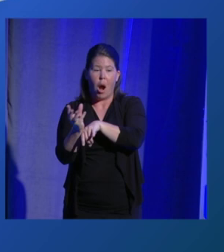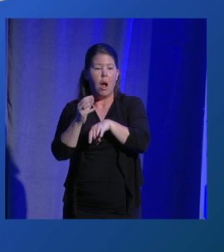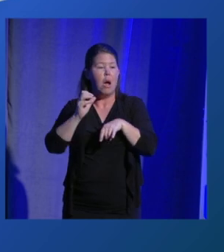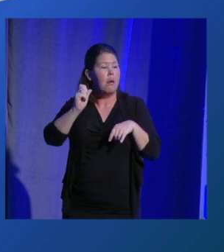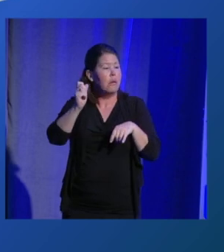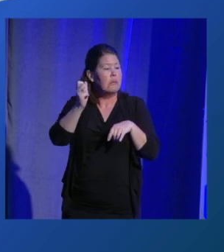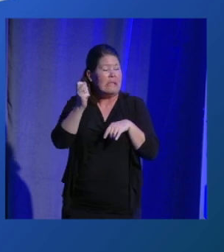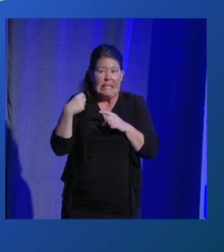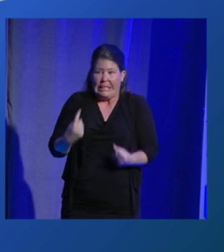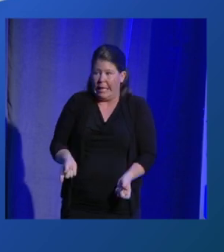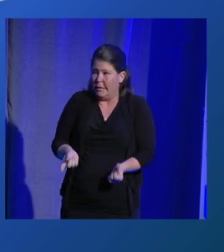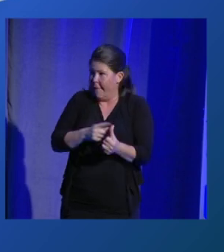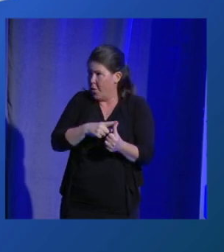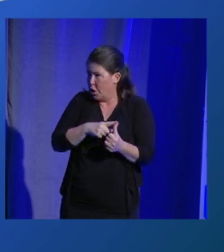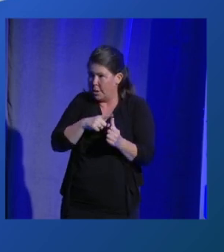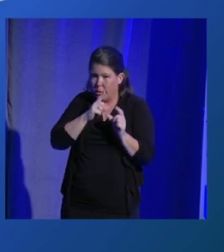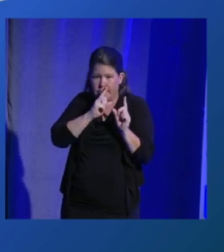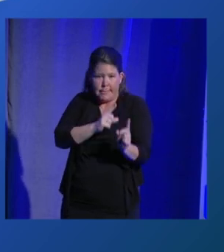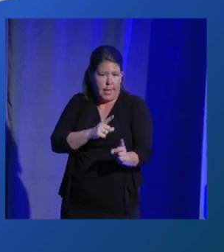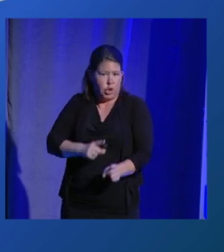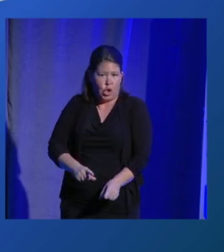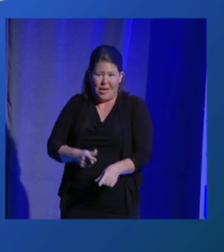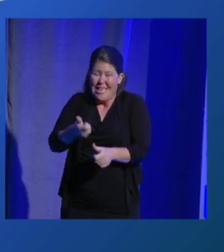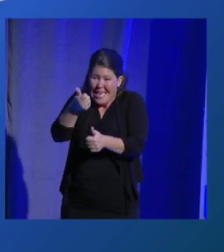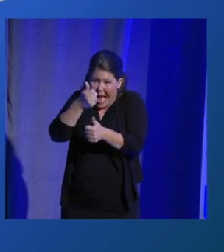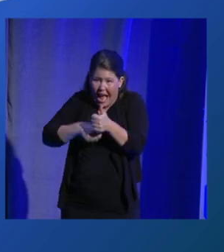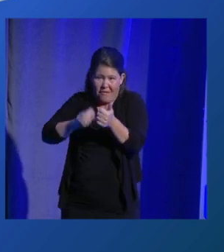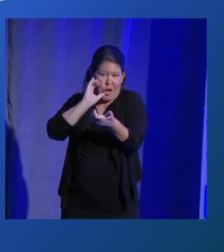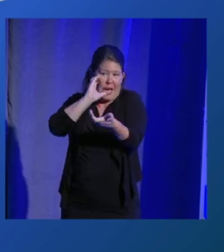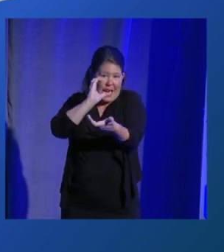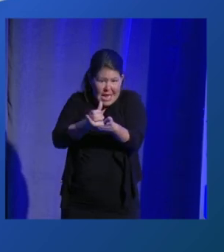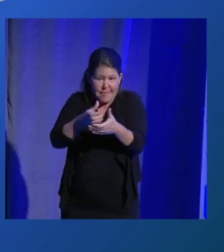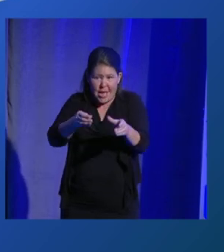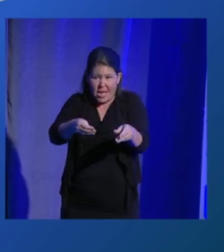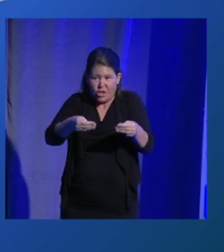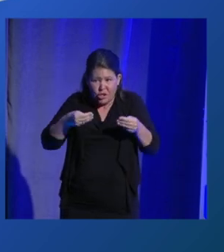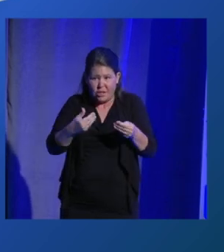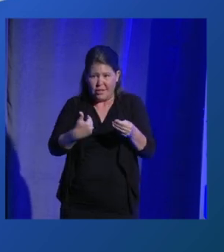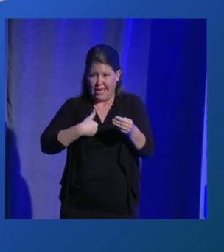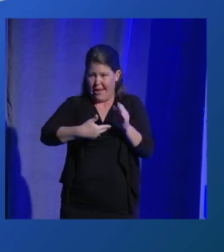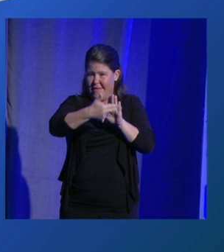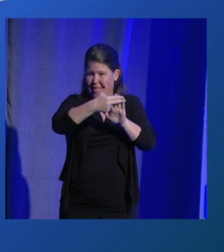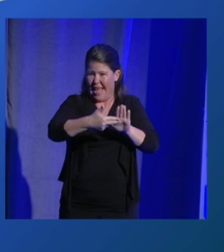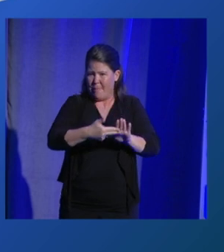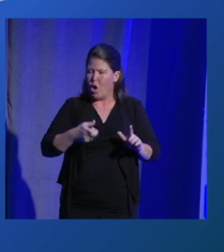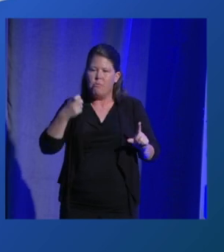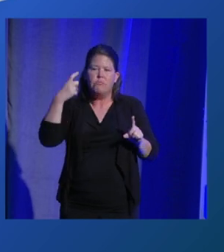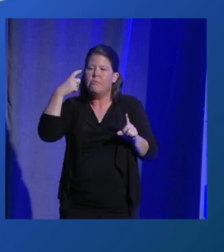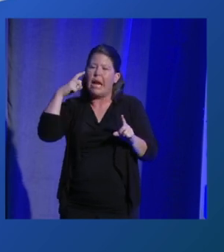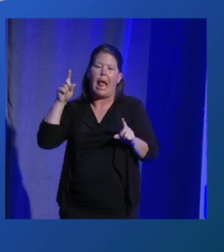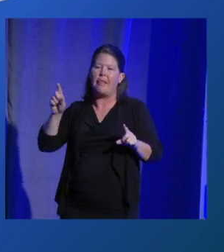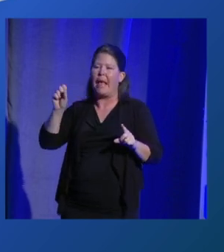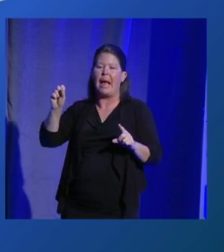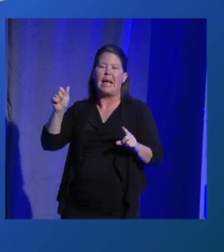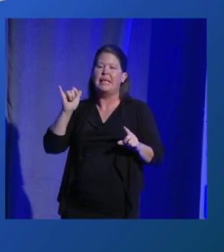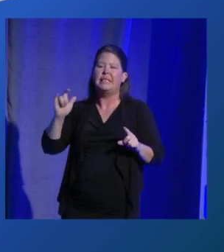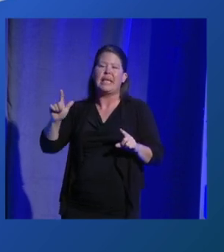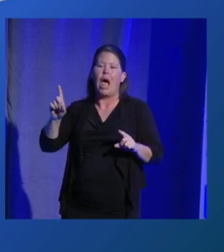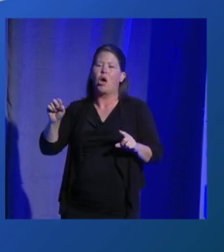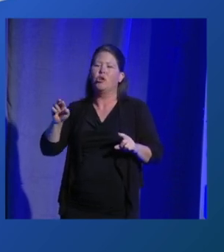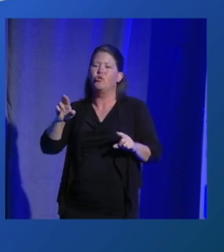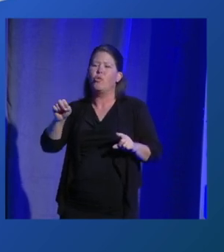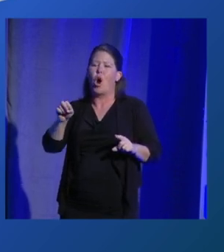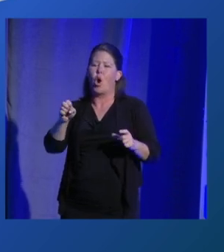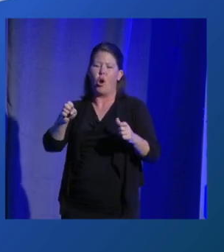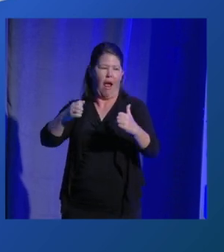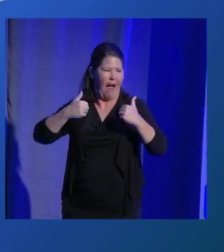been through labeling and I'm sure sail drone has the largest training data library of ships at Sea as